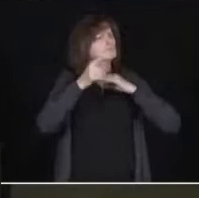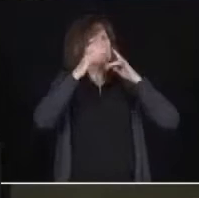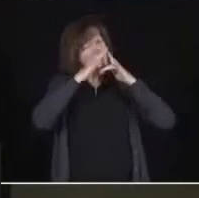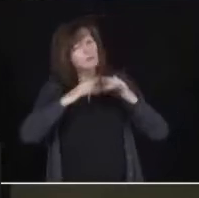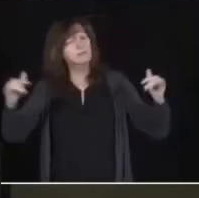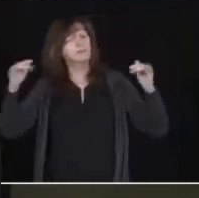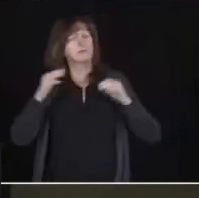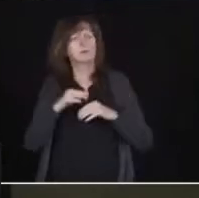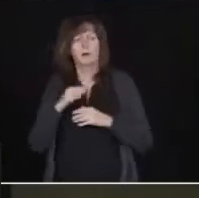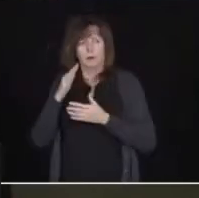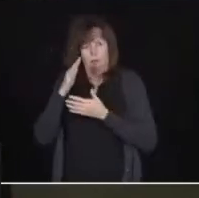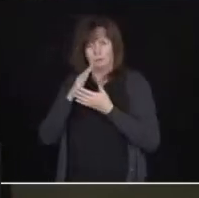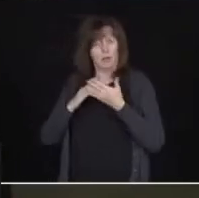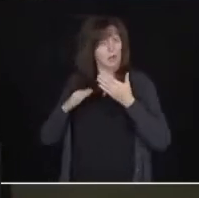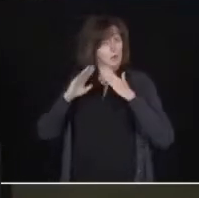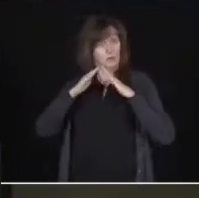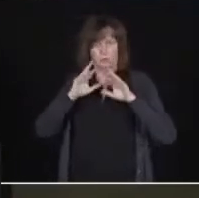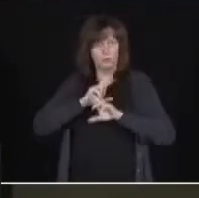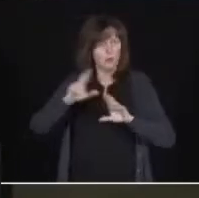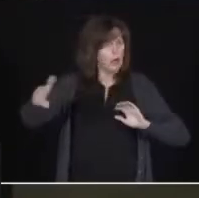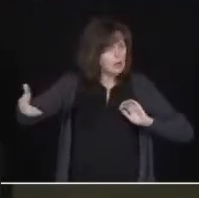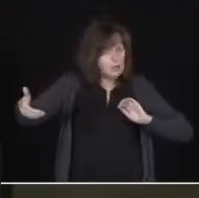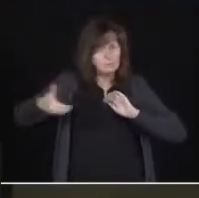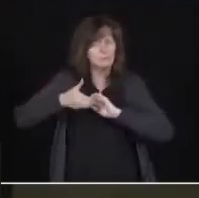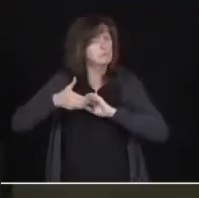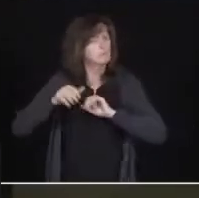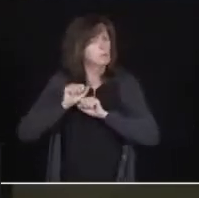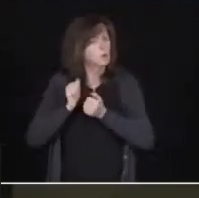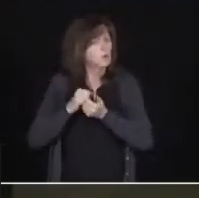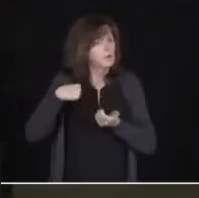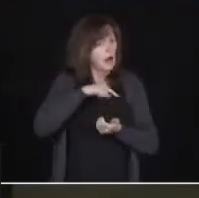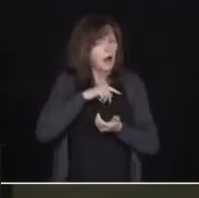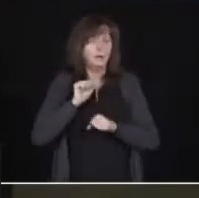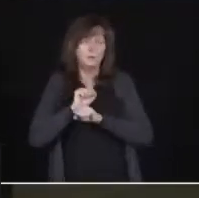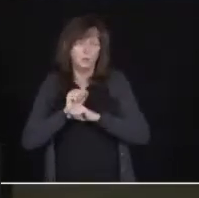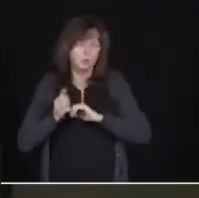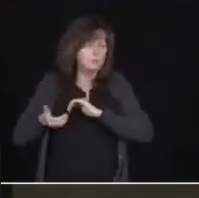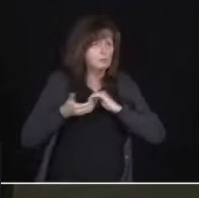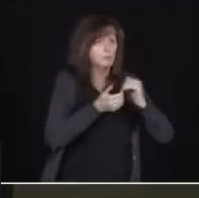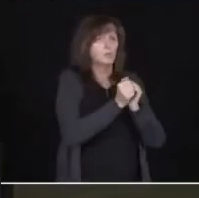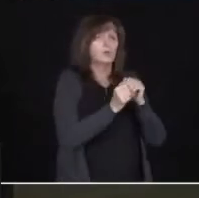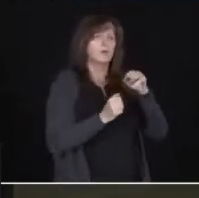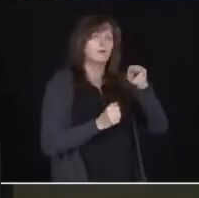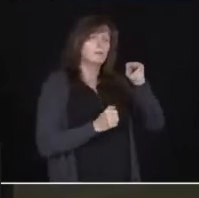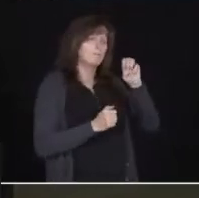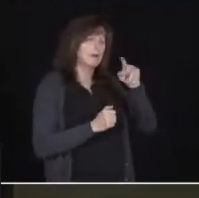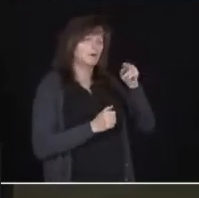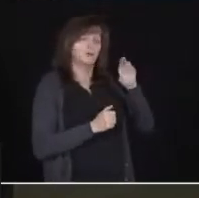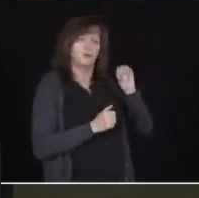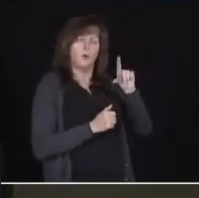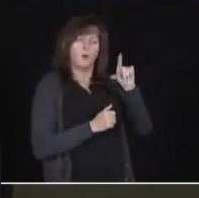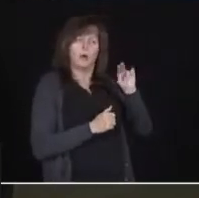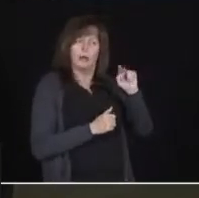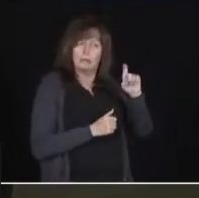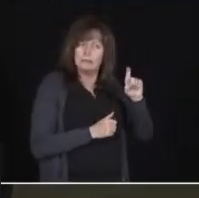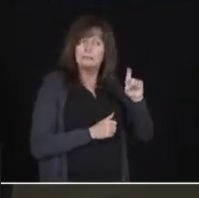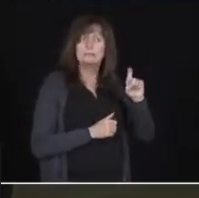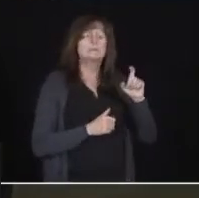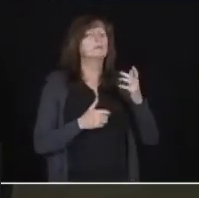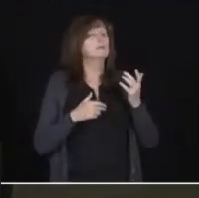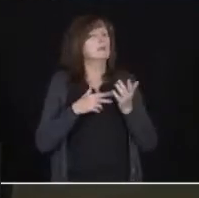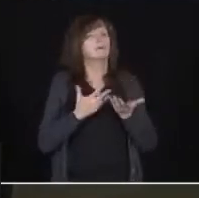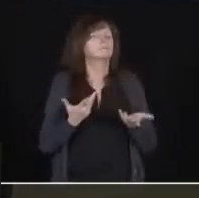us and Metrolinx to make transit-oriented communities a reality in their neighborhoods. Durham Region and the town